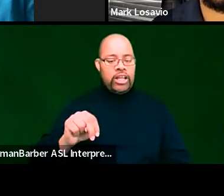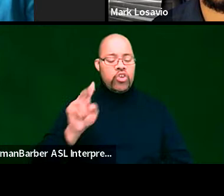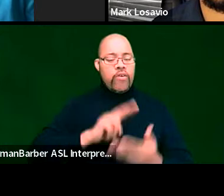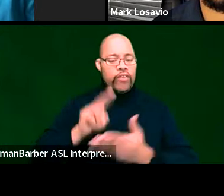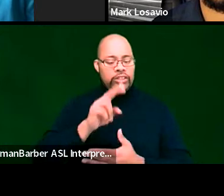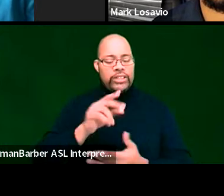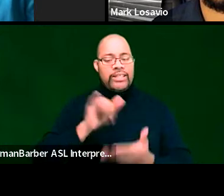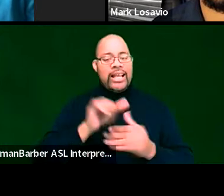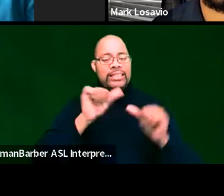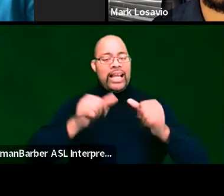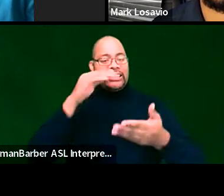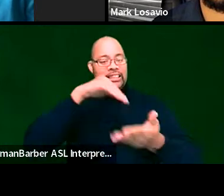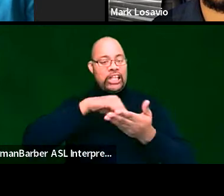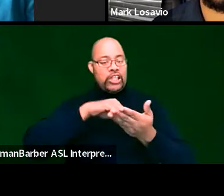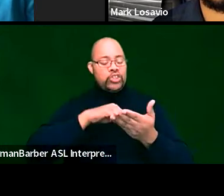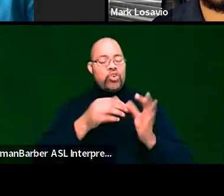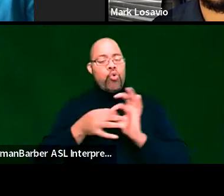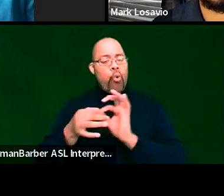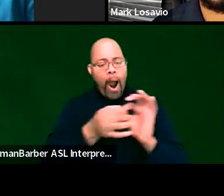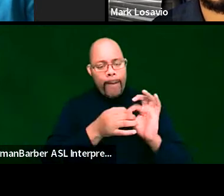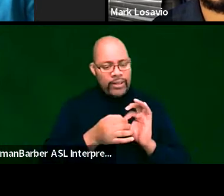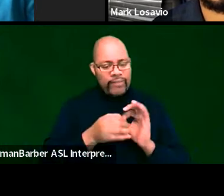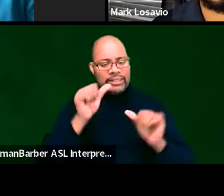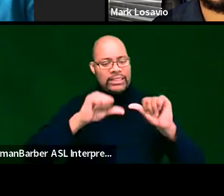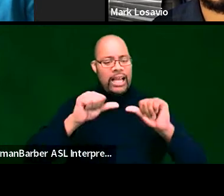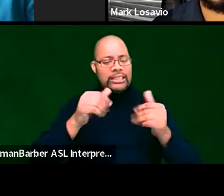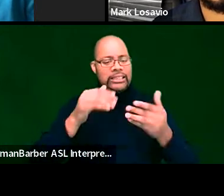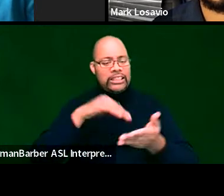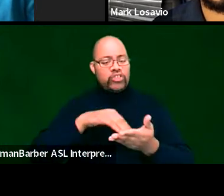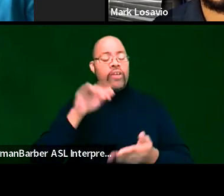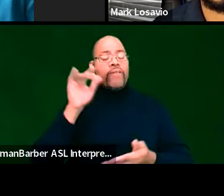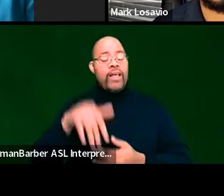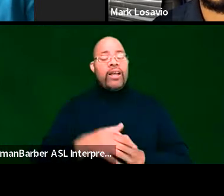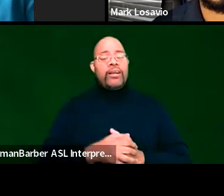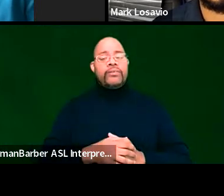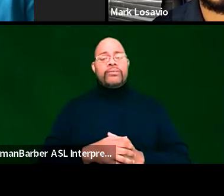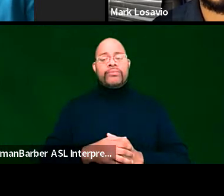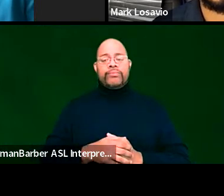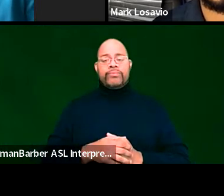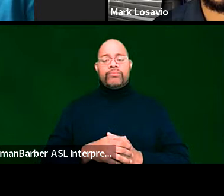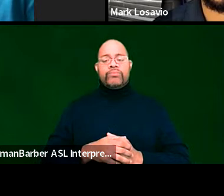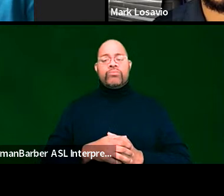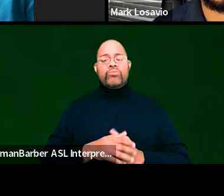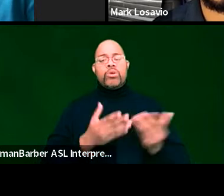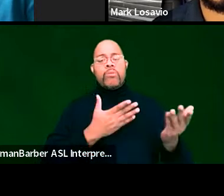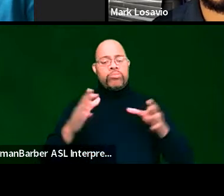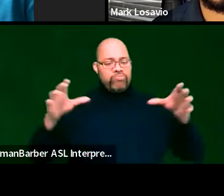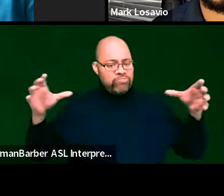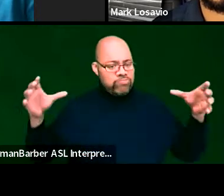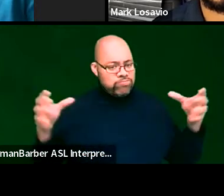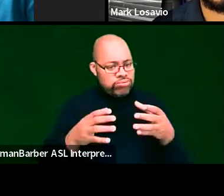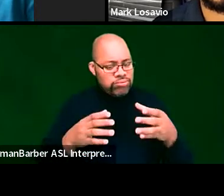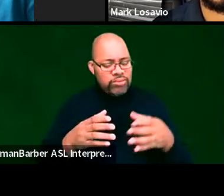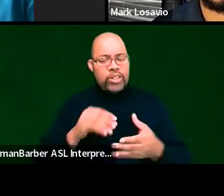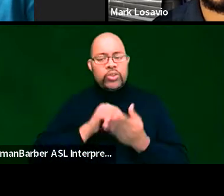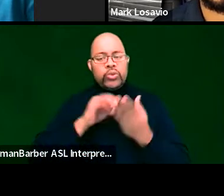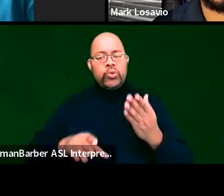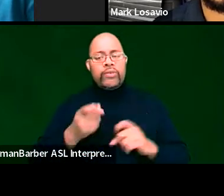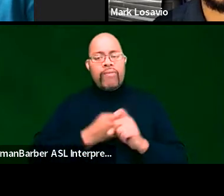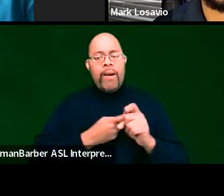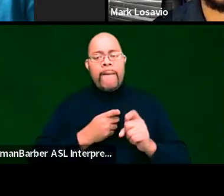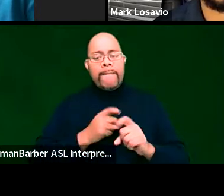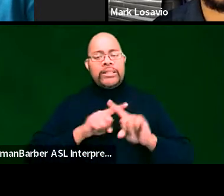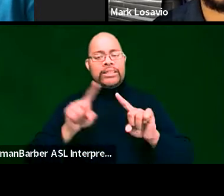So these science centers, cooperative science centers, right, like they they bring together students